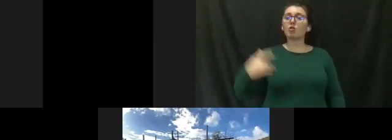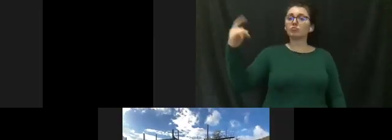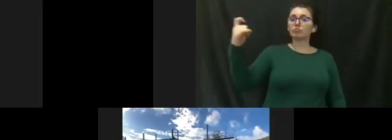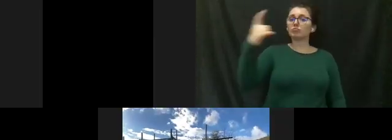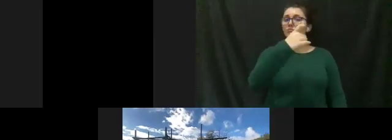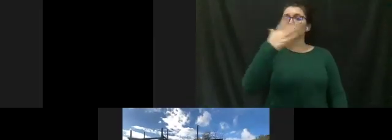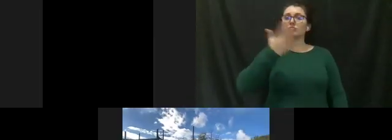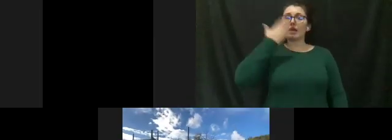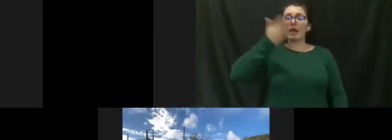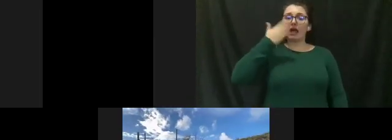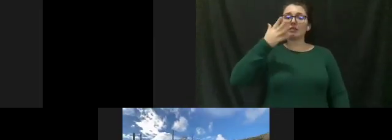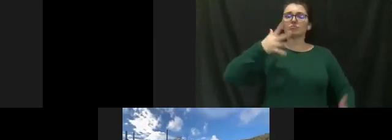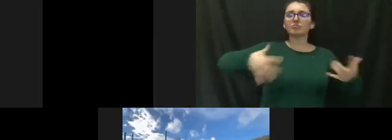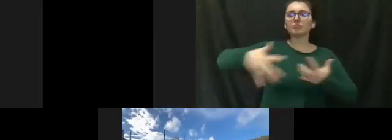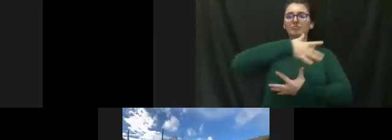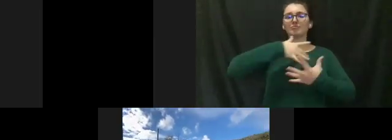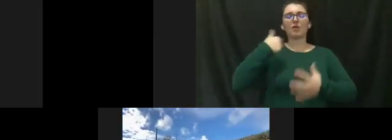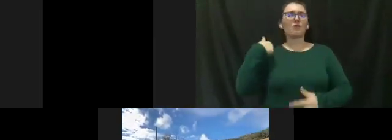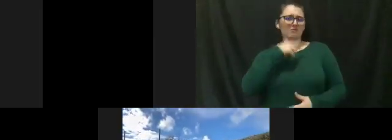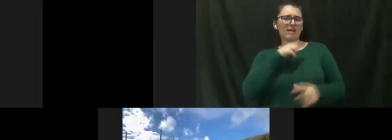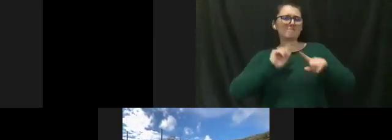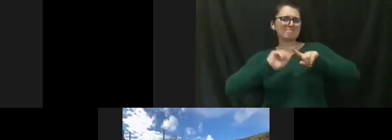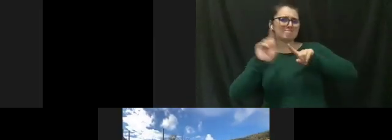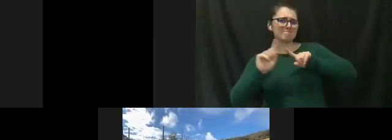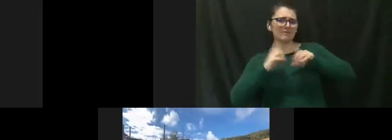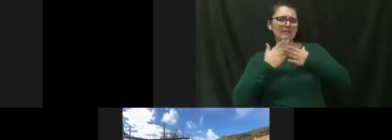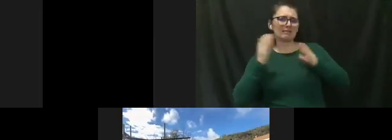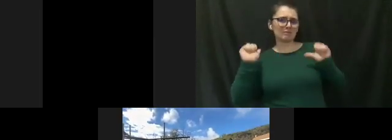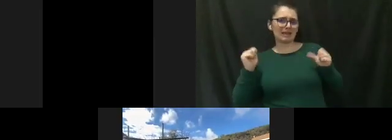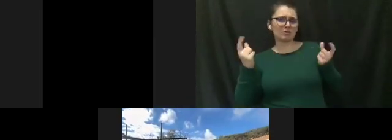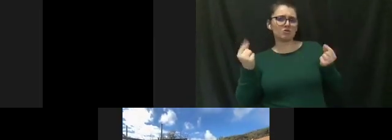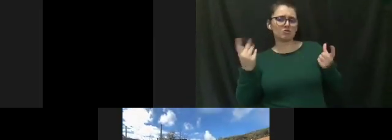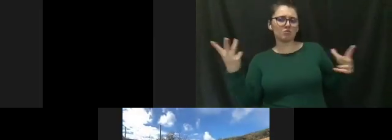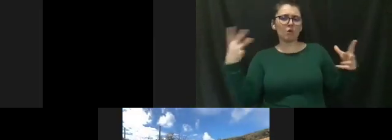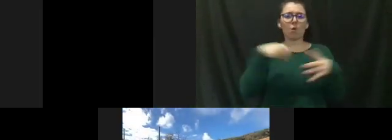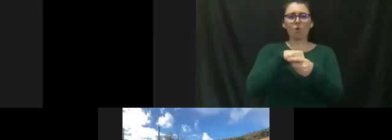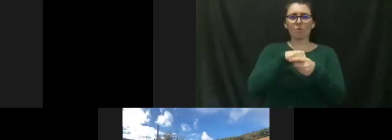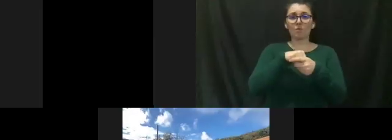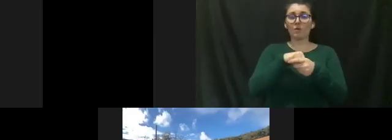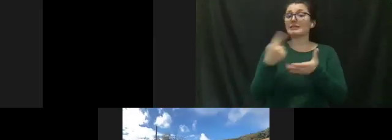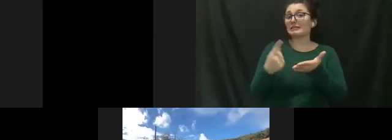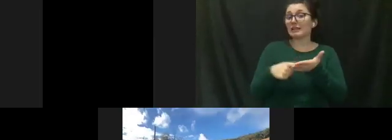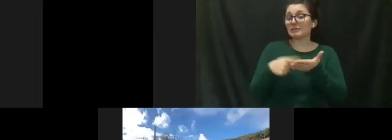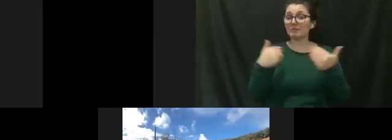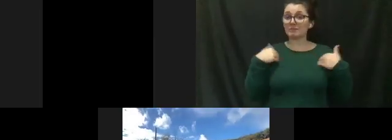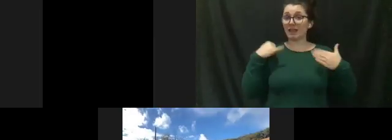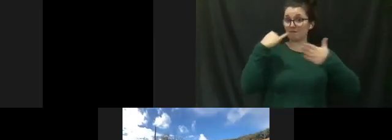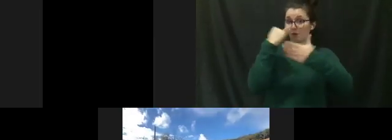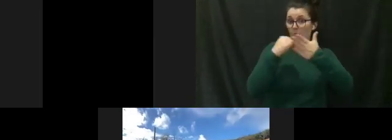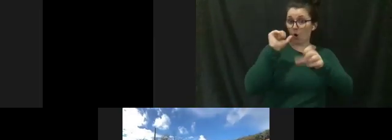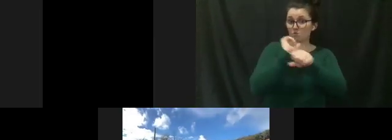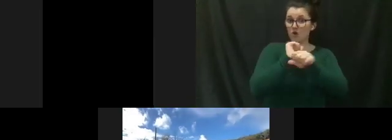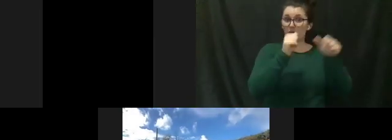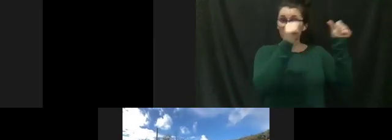with. All sorts of different things we can do. Sometimes we'll even put up mirrors or artwork for them so they have fun new things to look at as